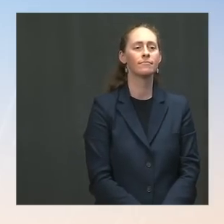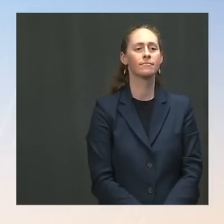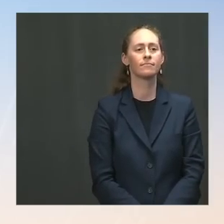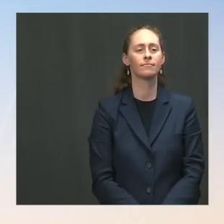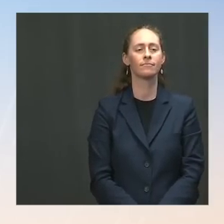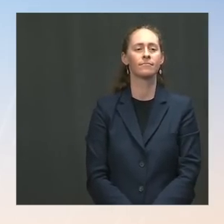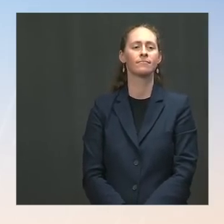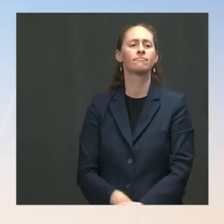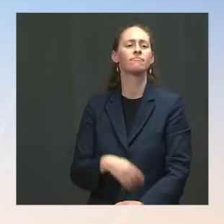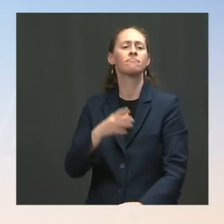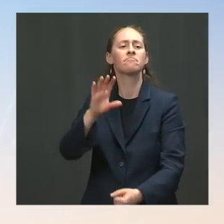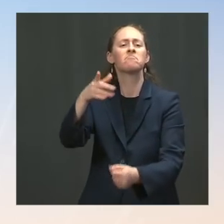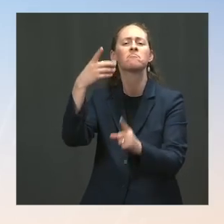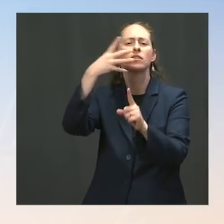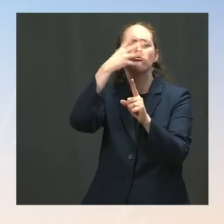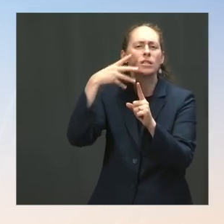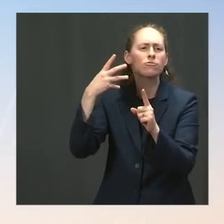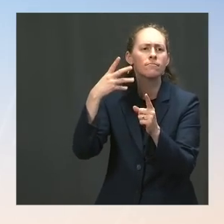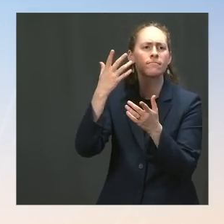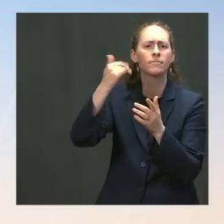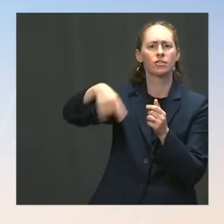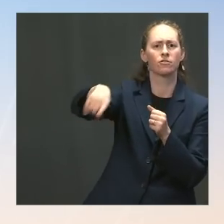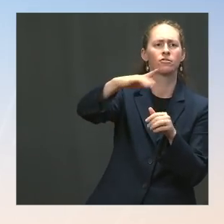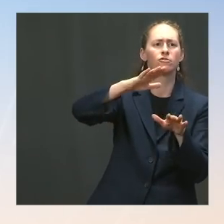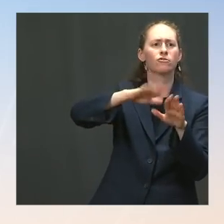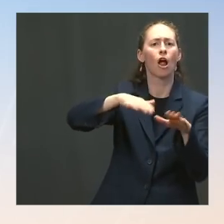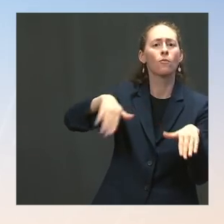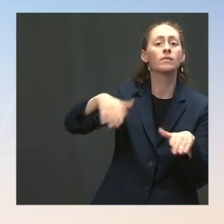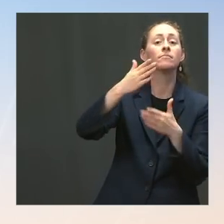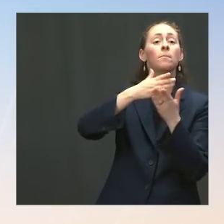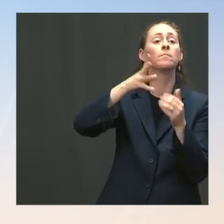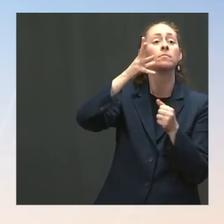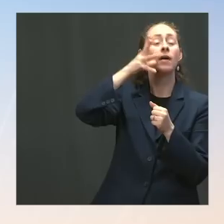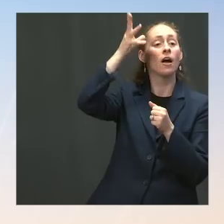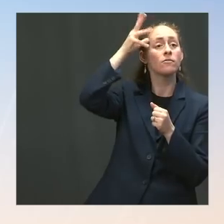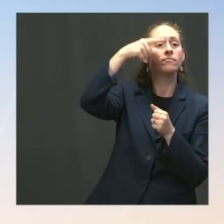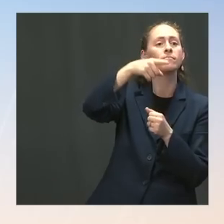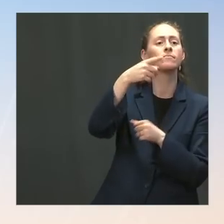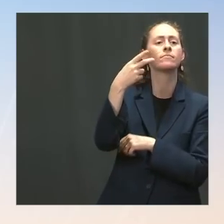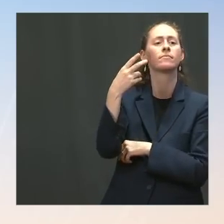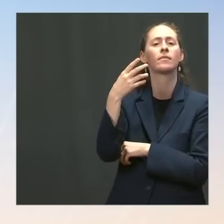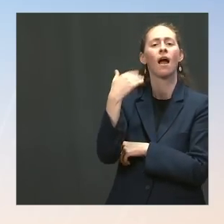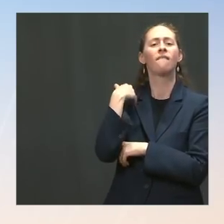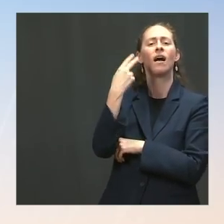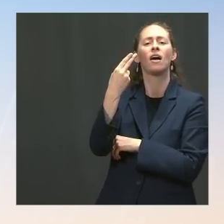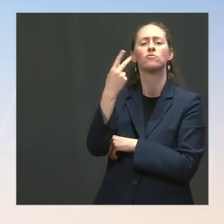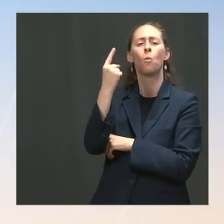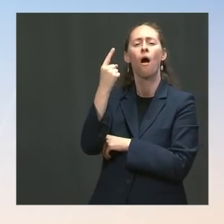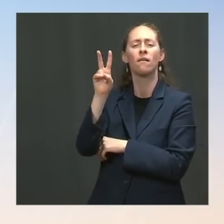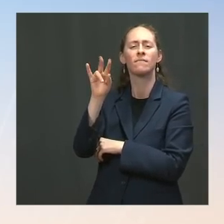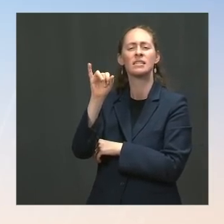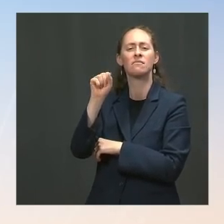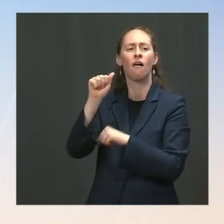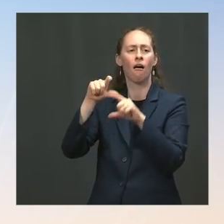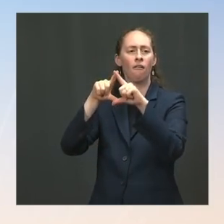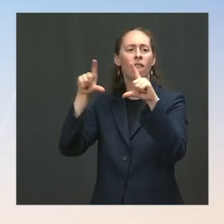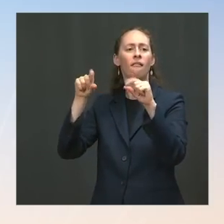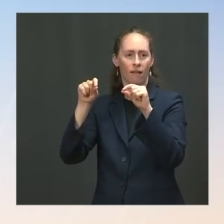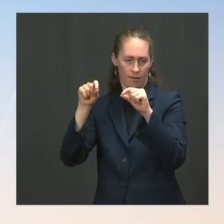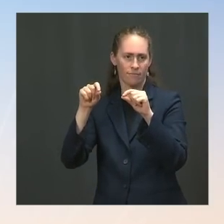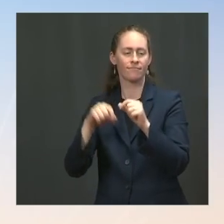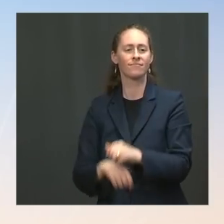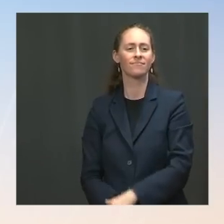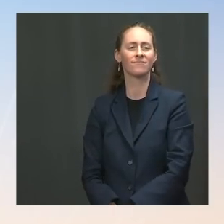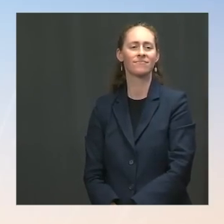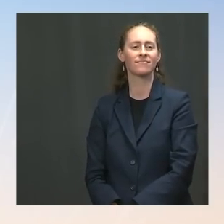are largely kids whose parents are here on H-1 visas. Yeah. They've waited for so long for green cards that the children are